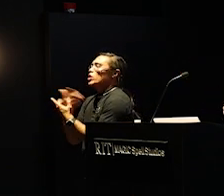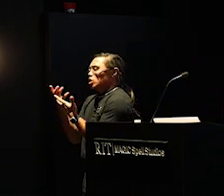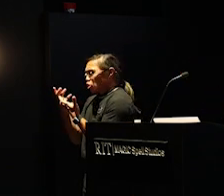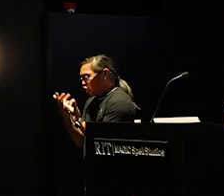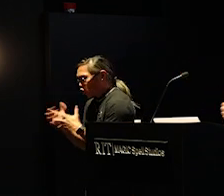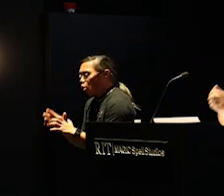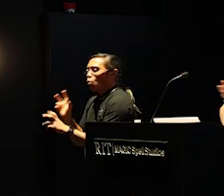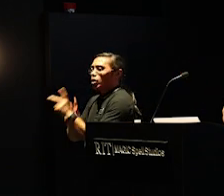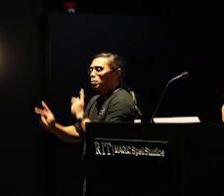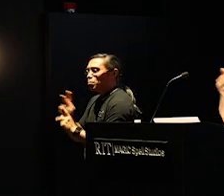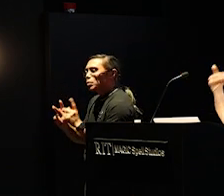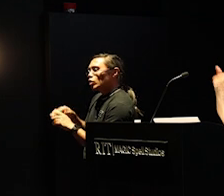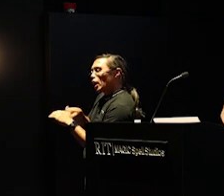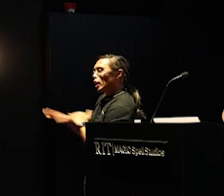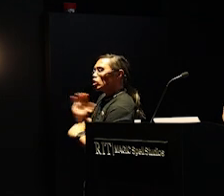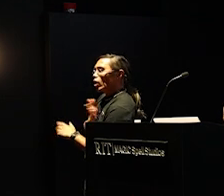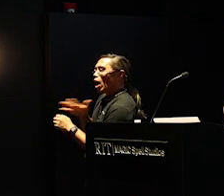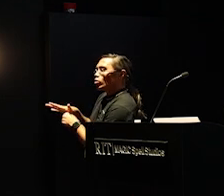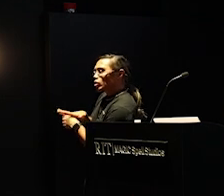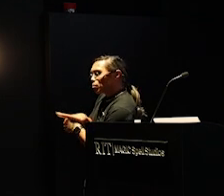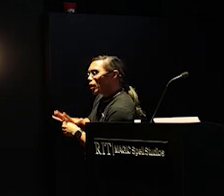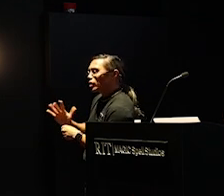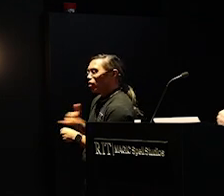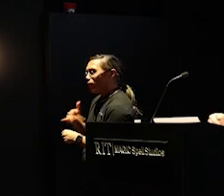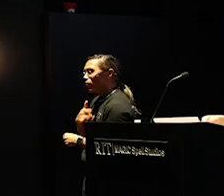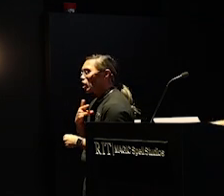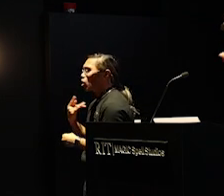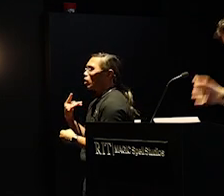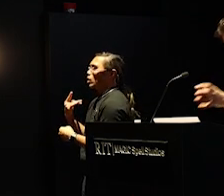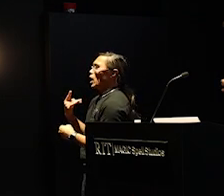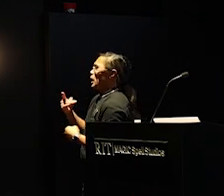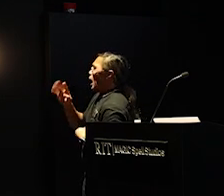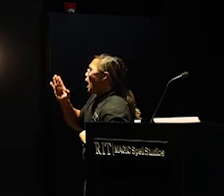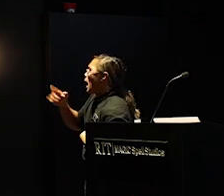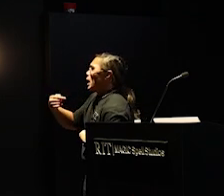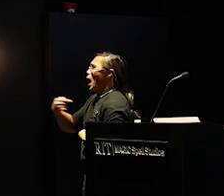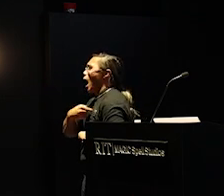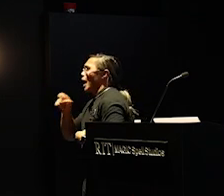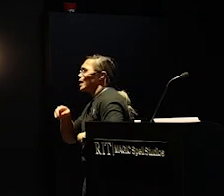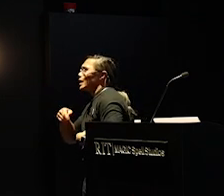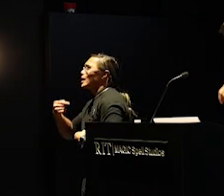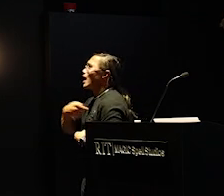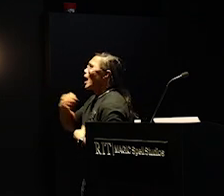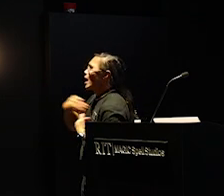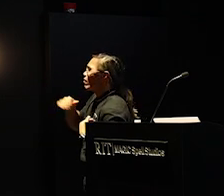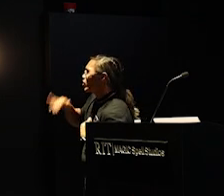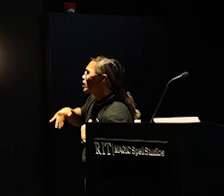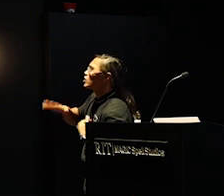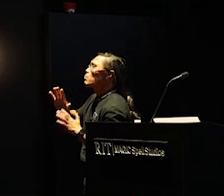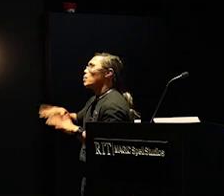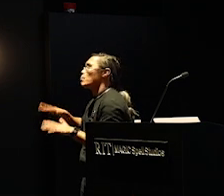we. So, thanks so much. Really glad you want to eat here. We do have a table at 8 o'clock if that works for you. We can also squeeze you